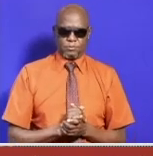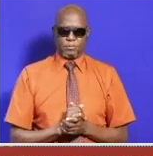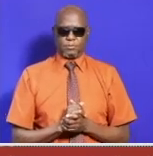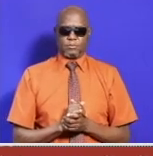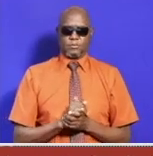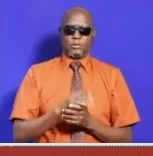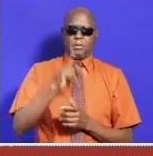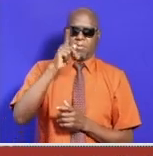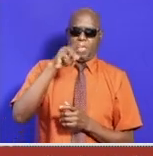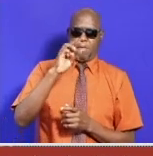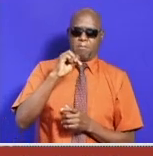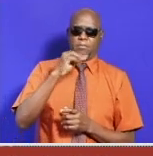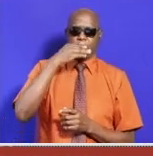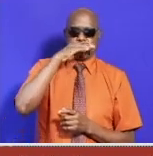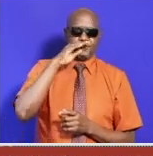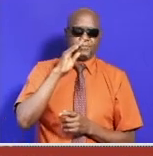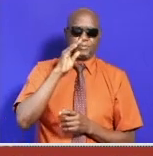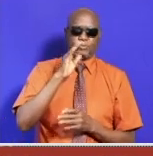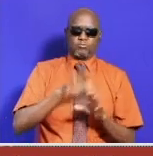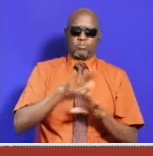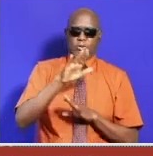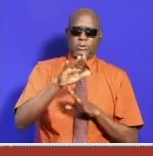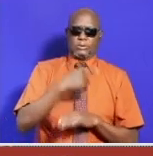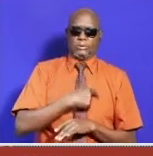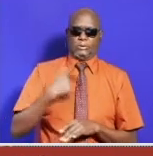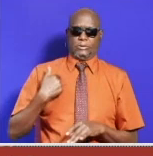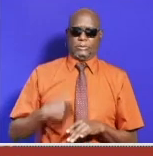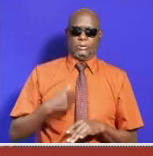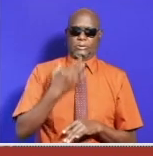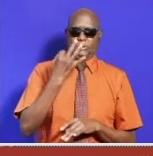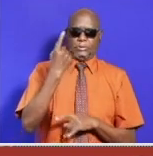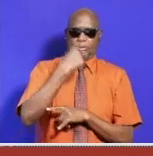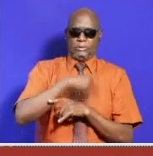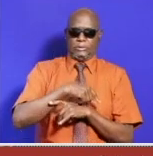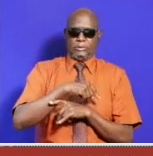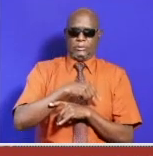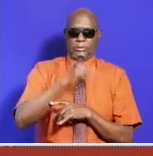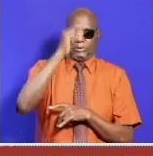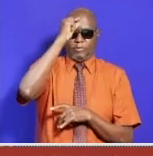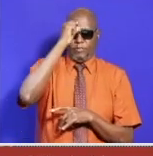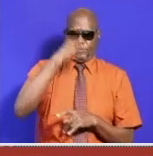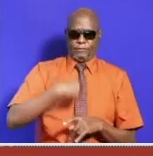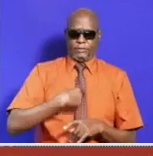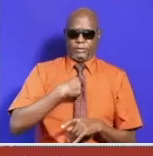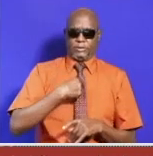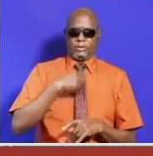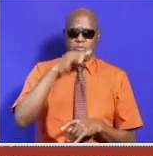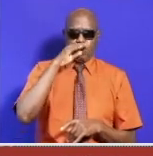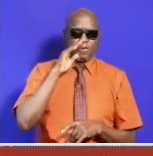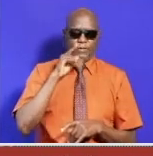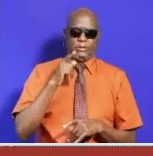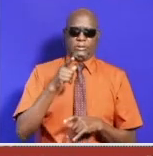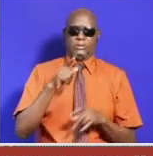Prime Cabinet Secretary Musalia Mudavadi has arrived in Beijing, China for a three-day state official visit. Mudavadi, who is also the